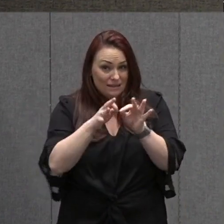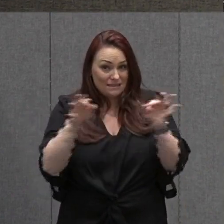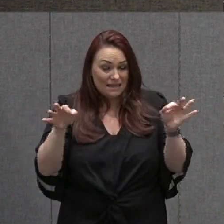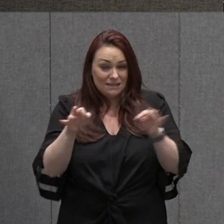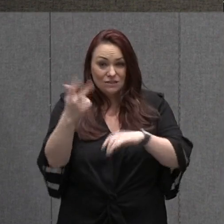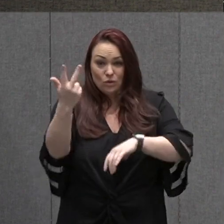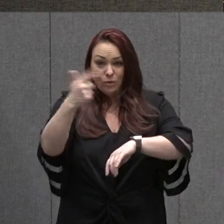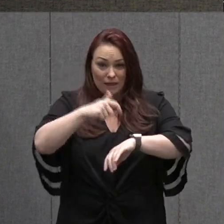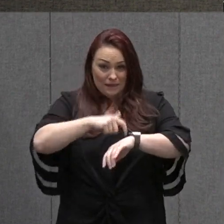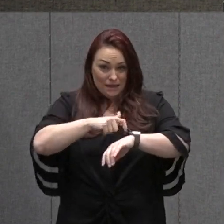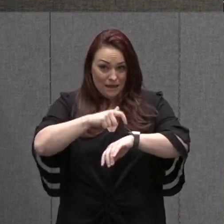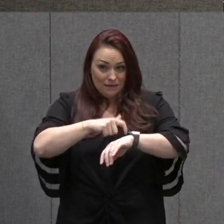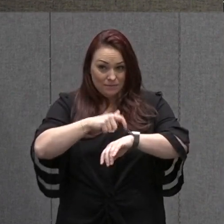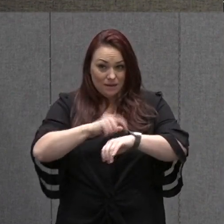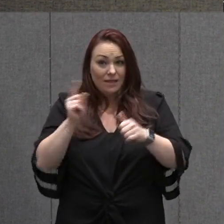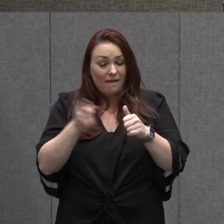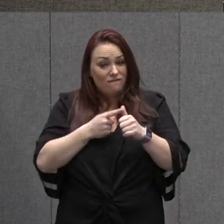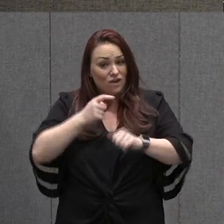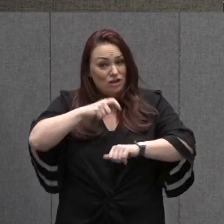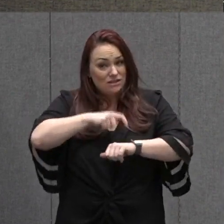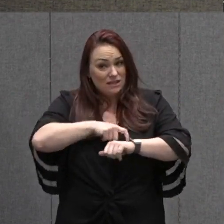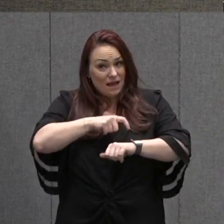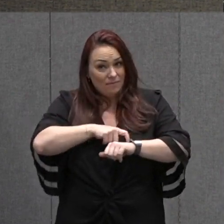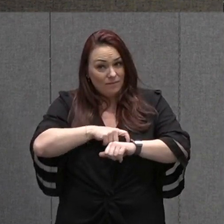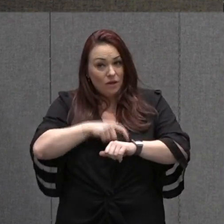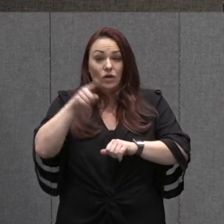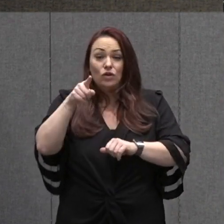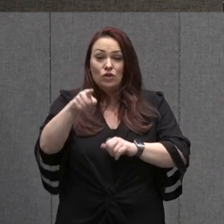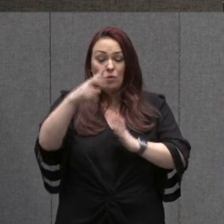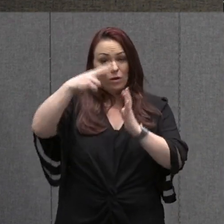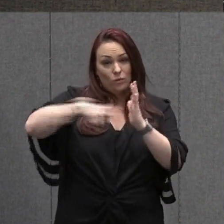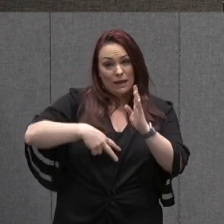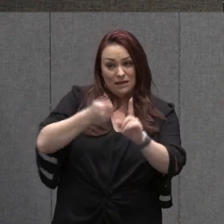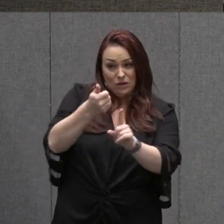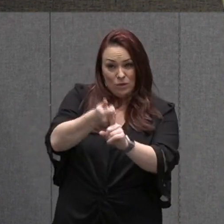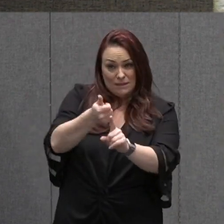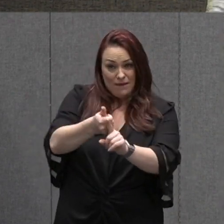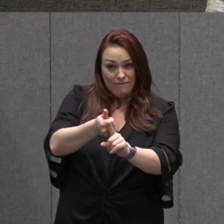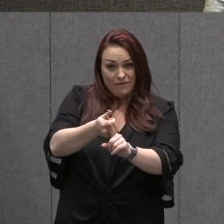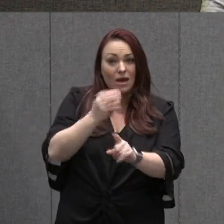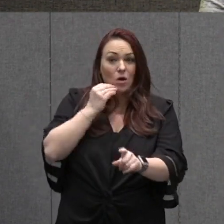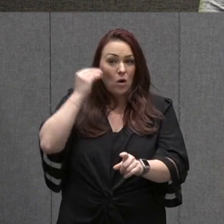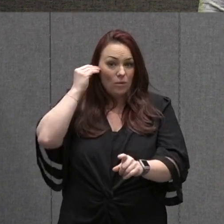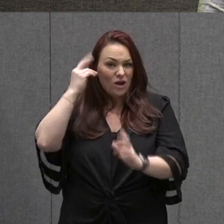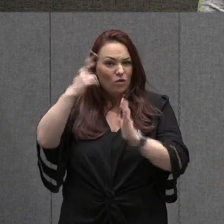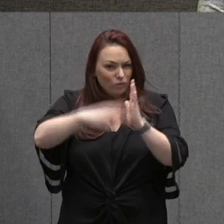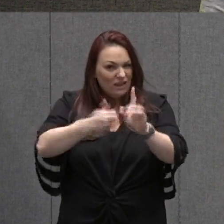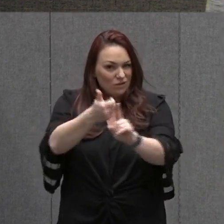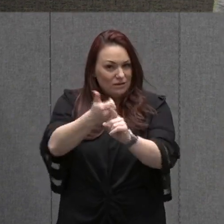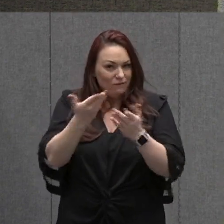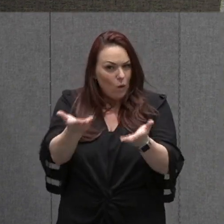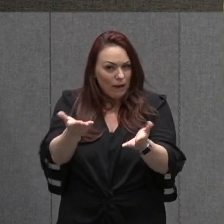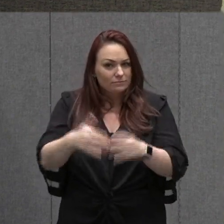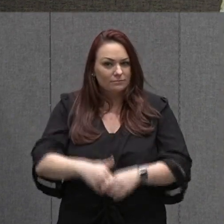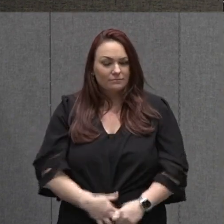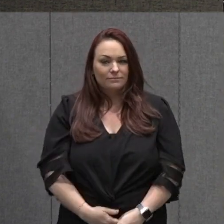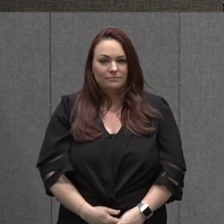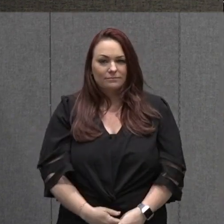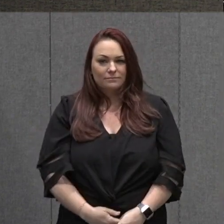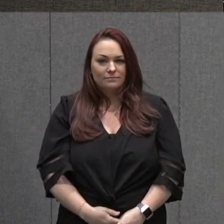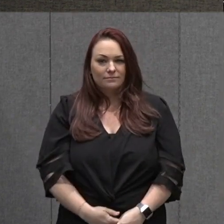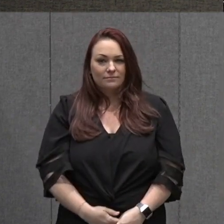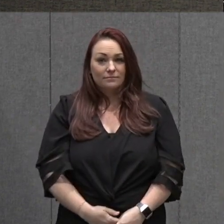times. The first time, you're going to read it by yourself at home. Go ahead and read it out loud. The second